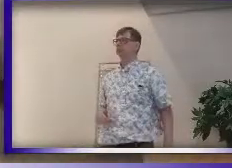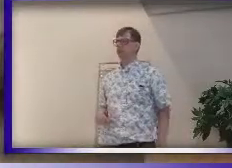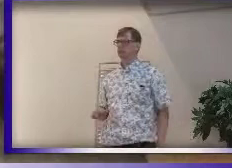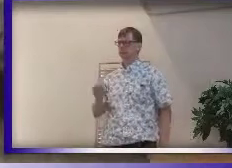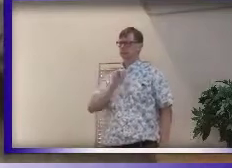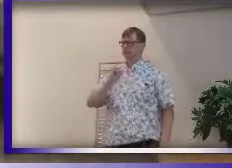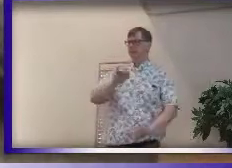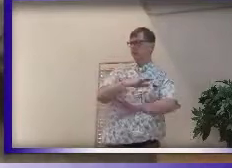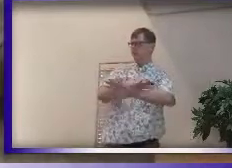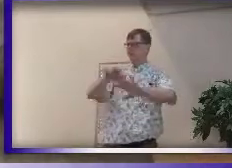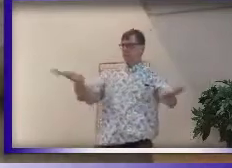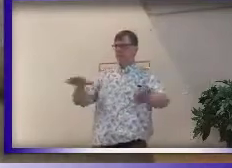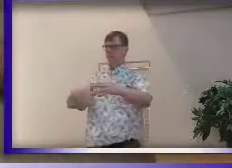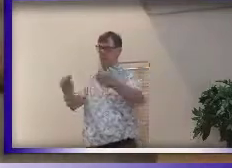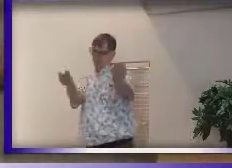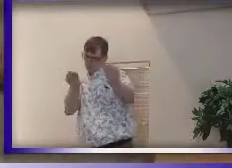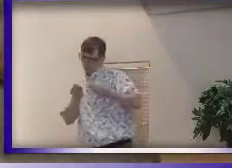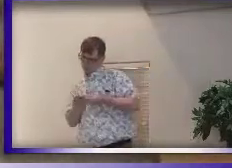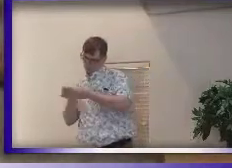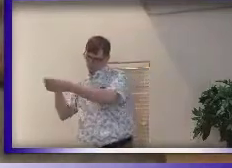I can't bring kids here, you can.